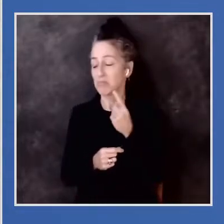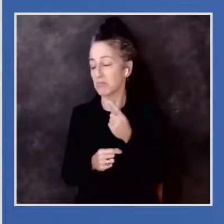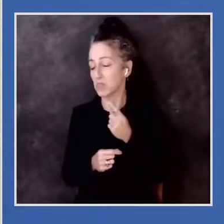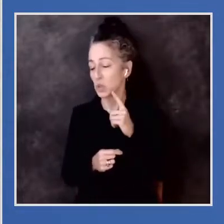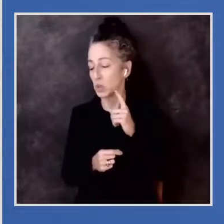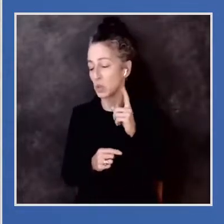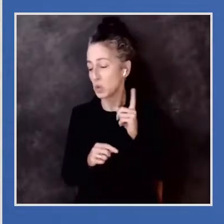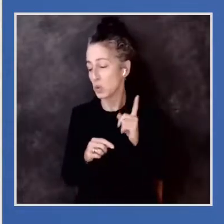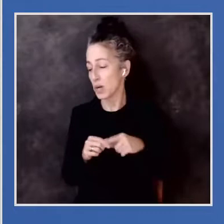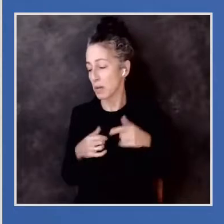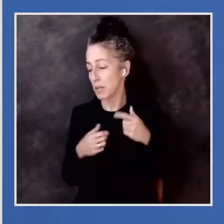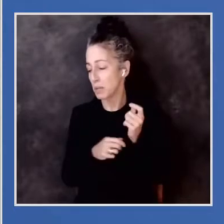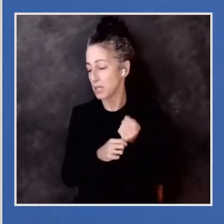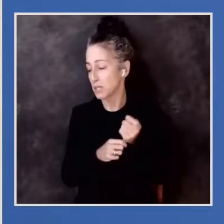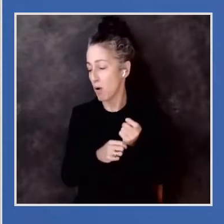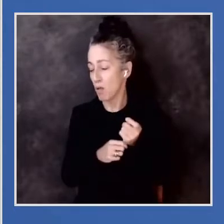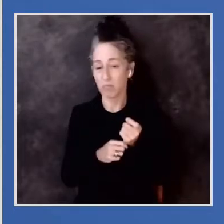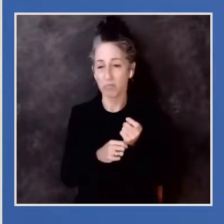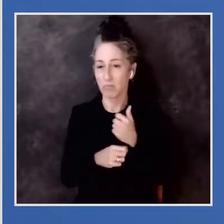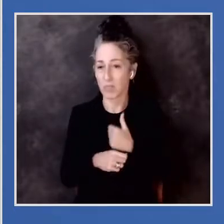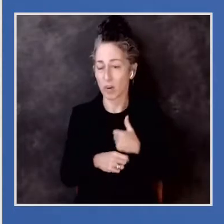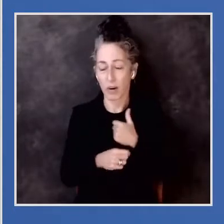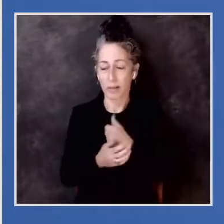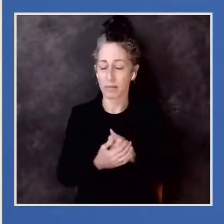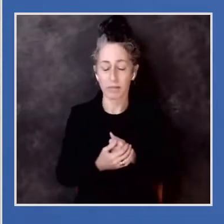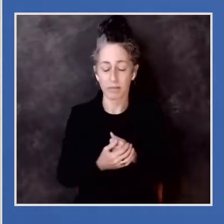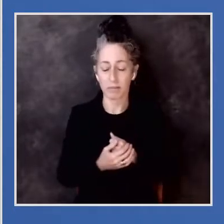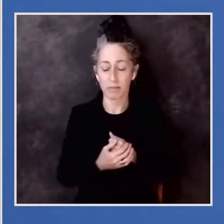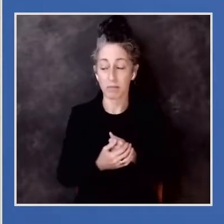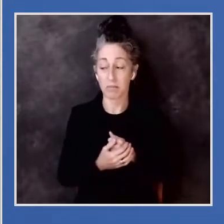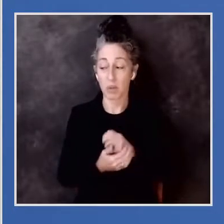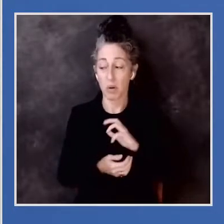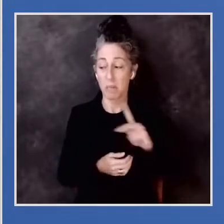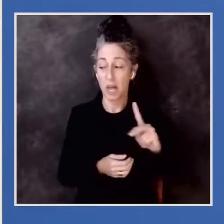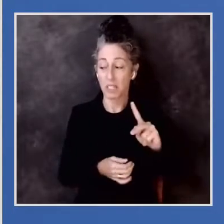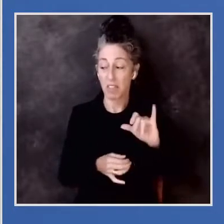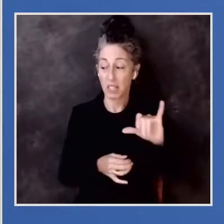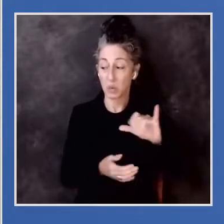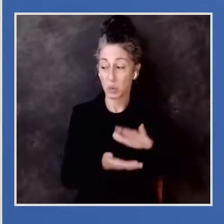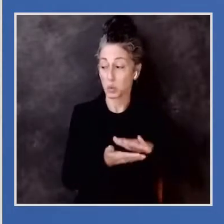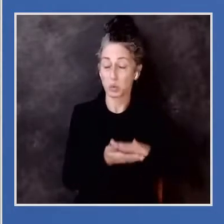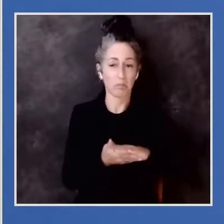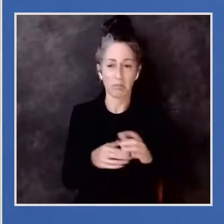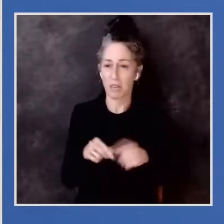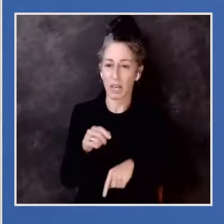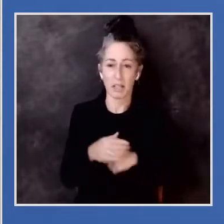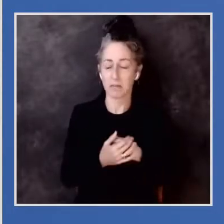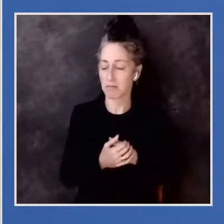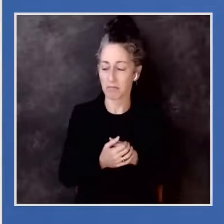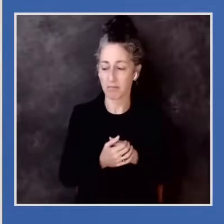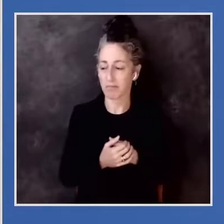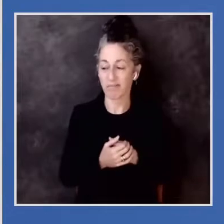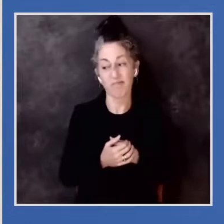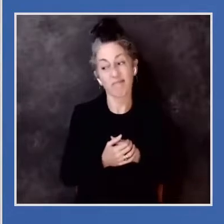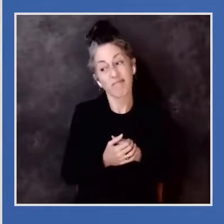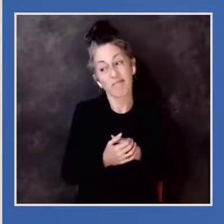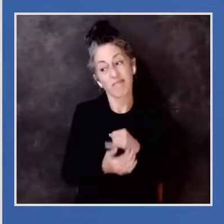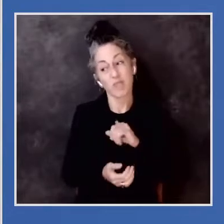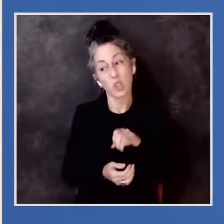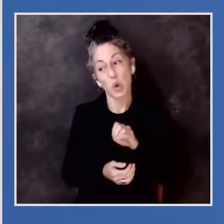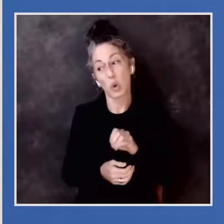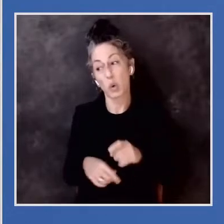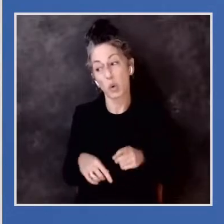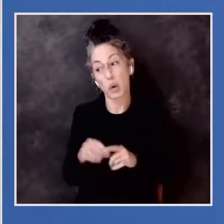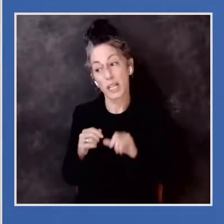anymore. You can't go back to the same school. We can't stay here, Joey. We can't stay in